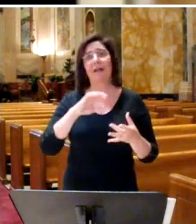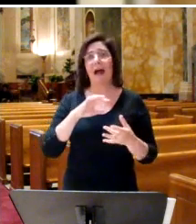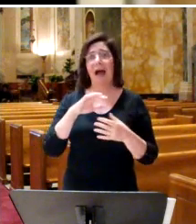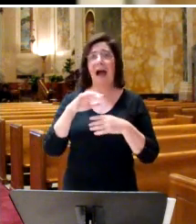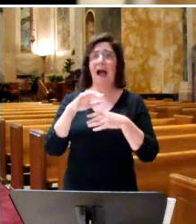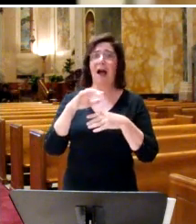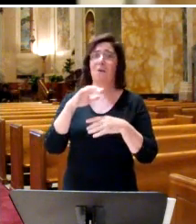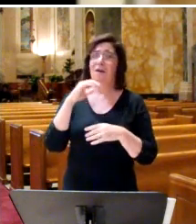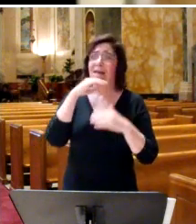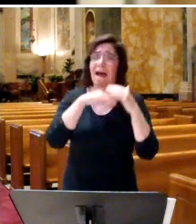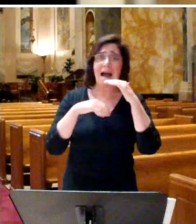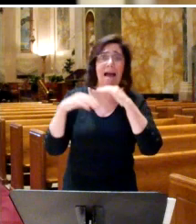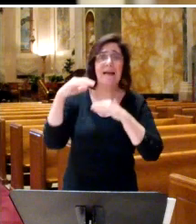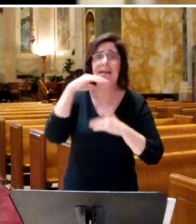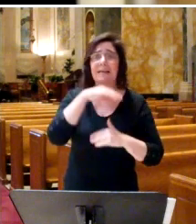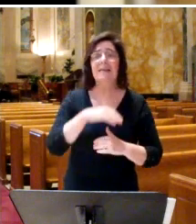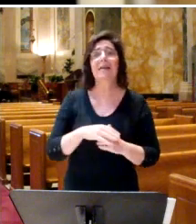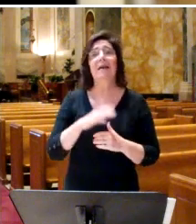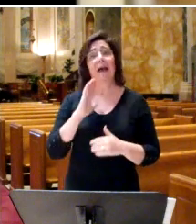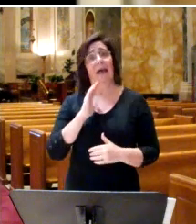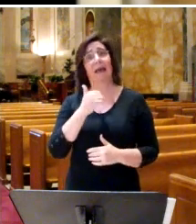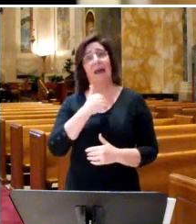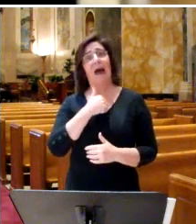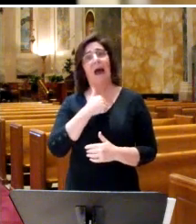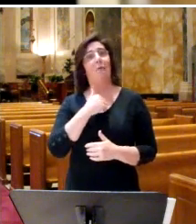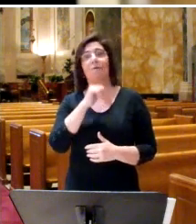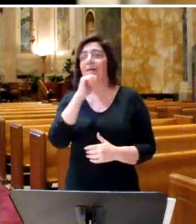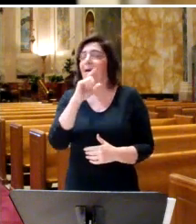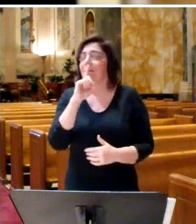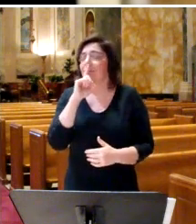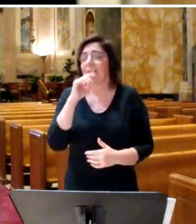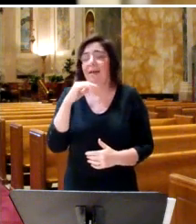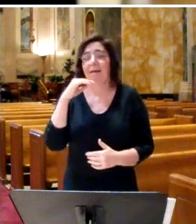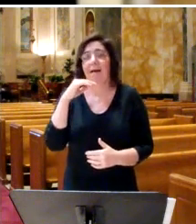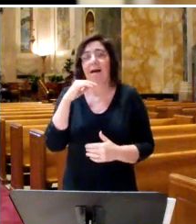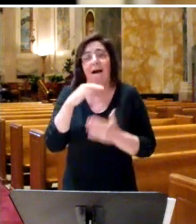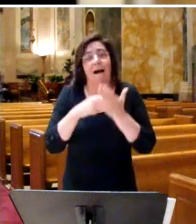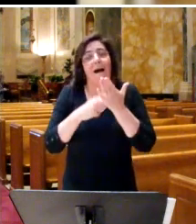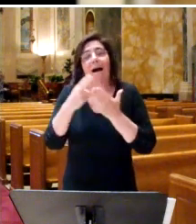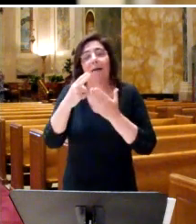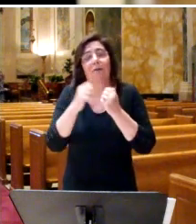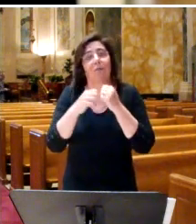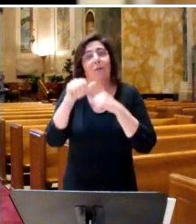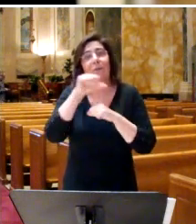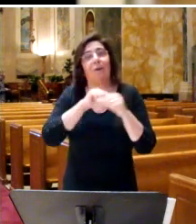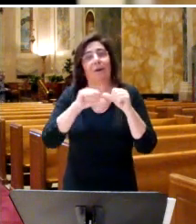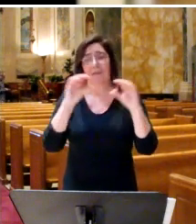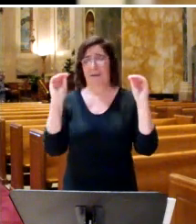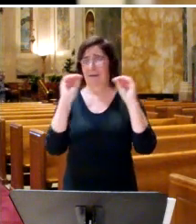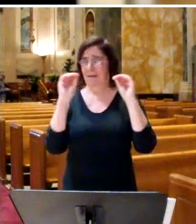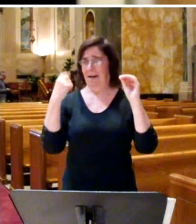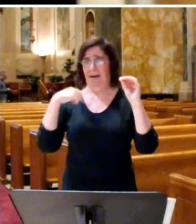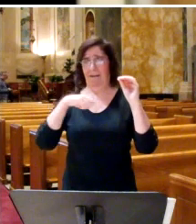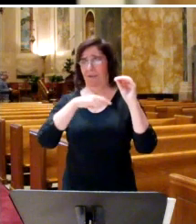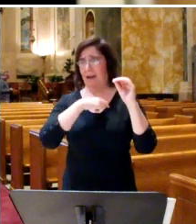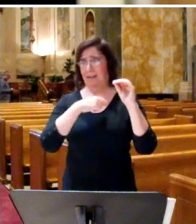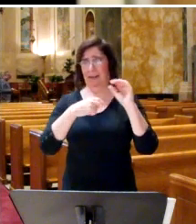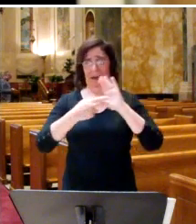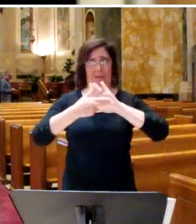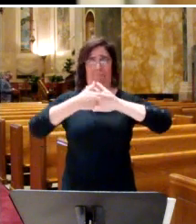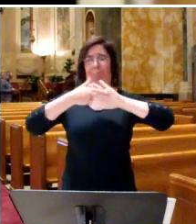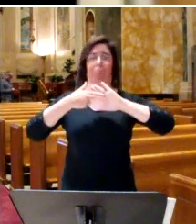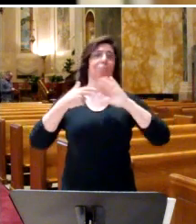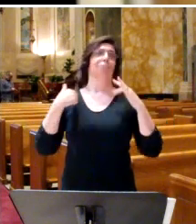pettiness, our lies, and our dishonesty. None of us can claim to